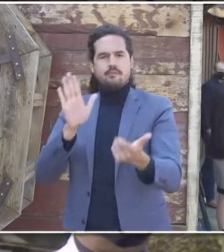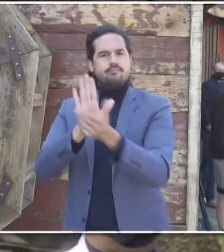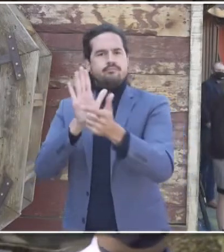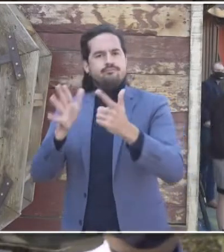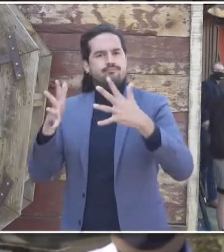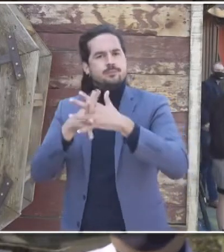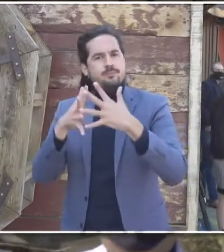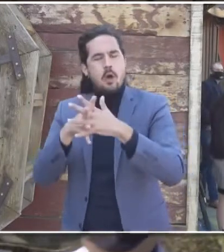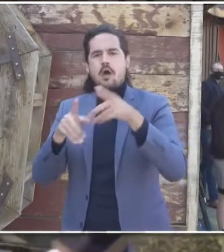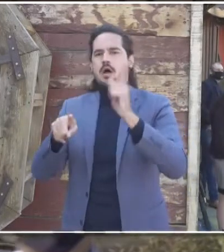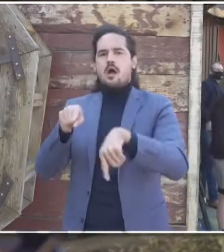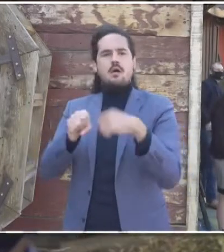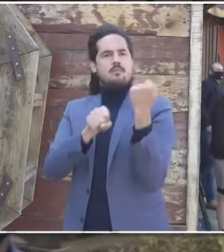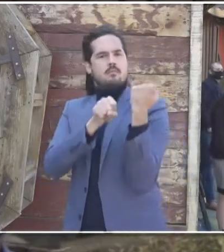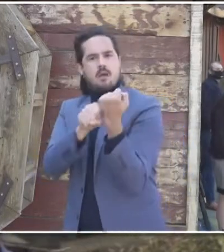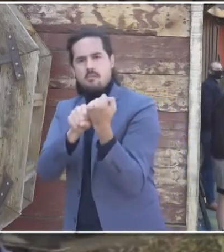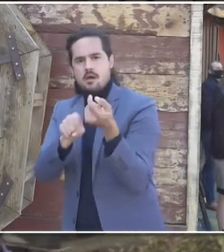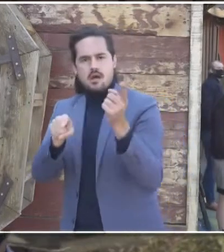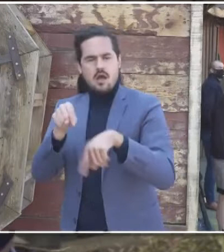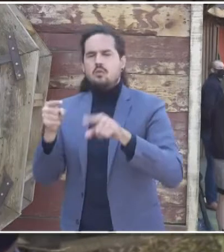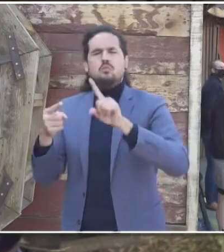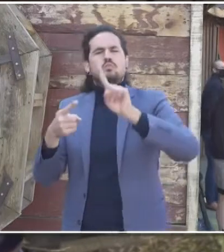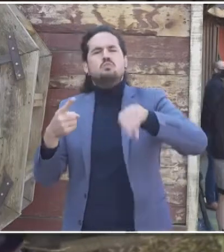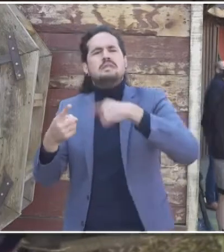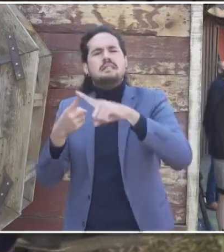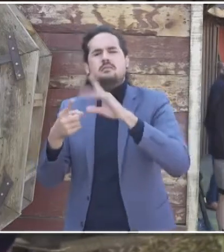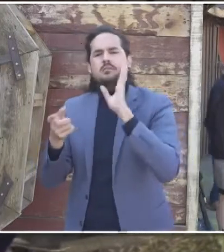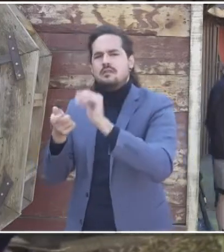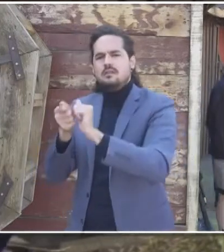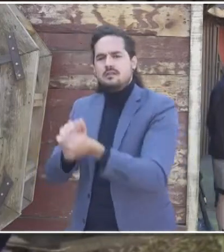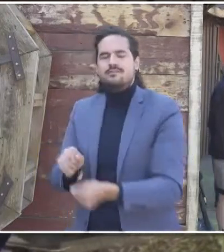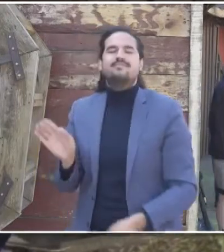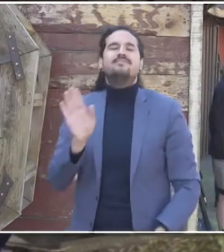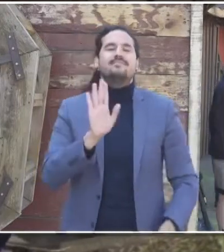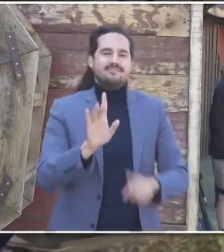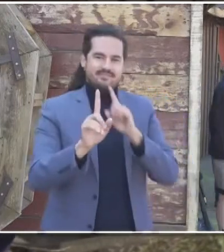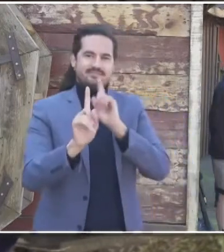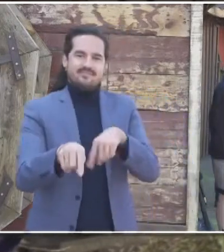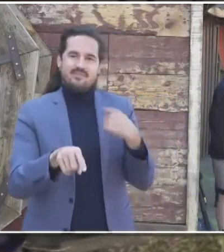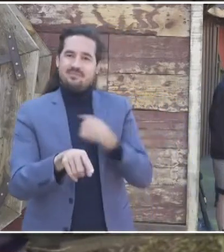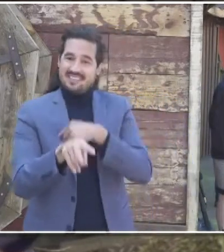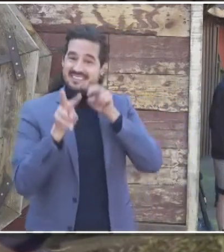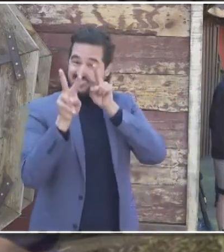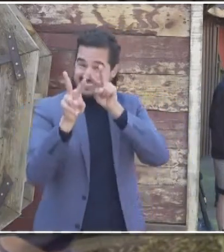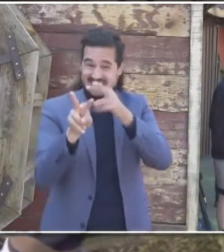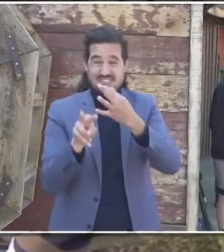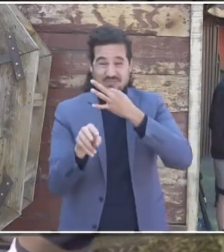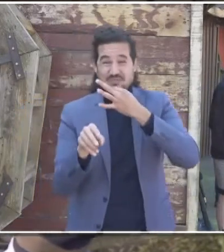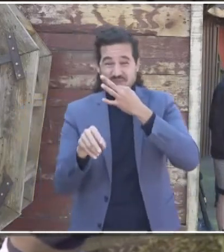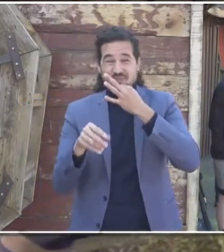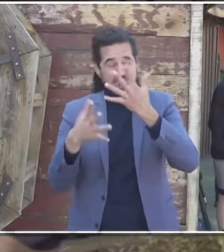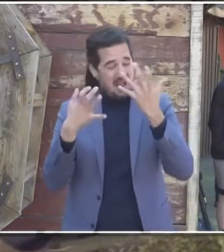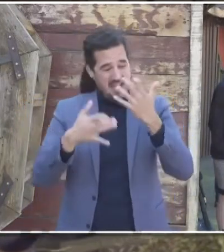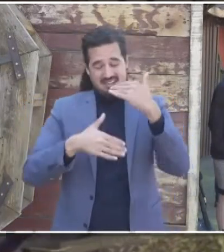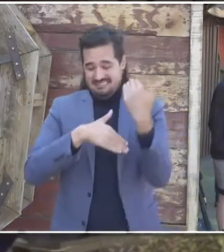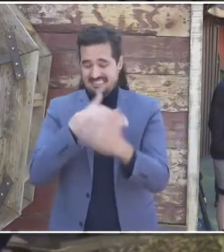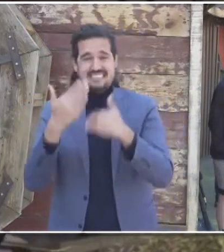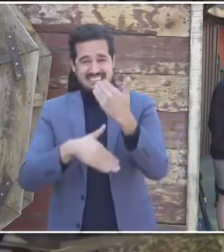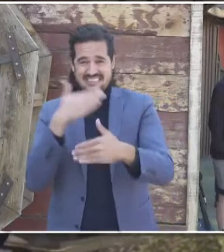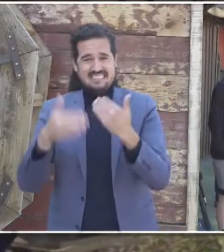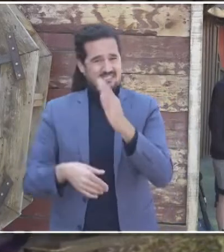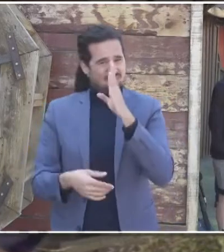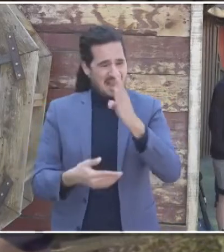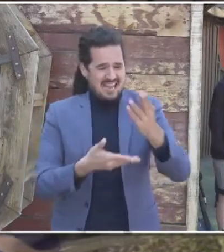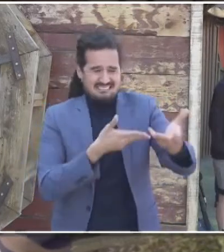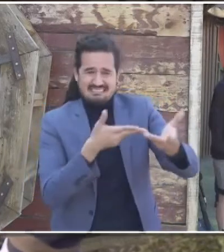in? We're looking forward to making announcements. I've been working personally, directly with advocates that include